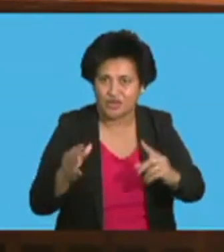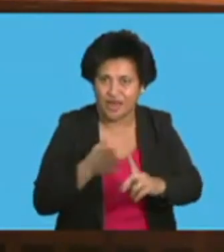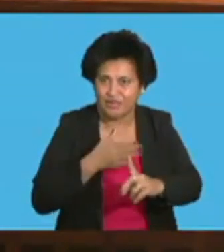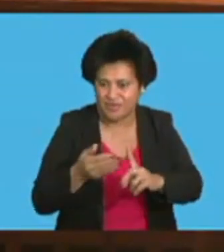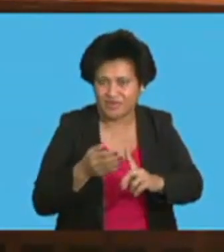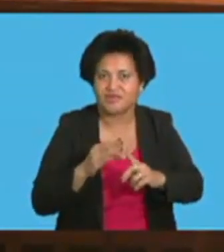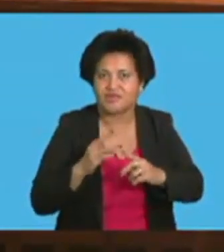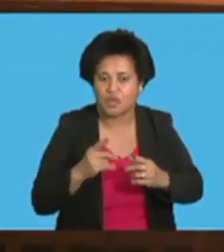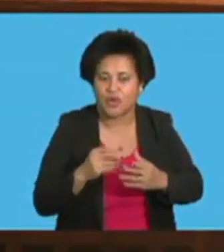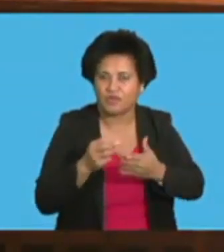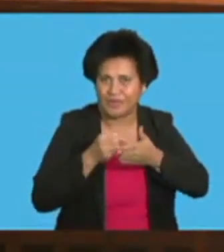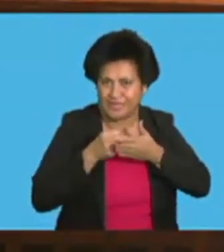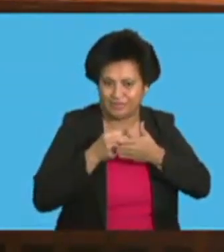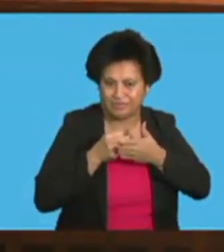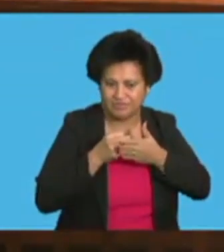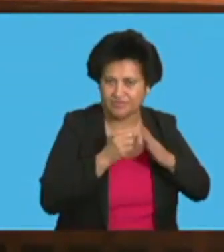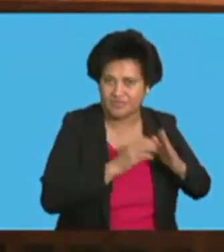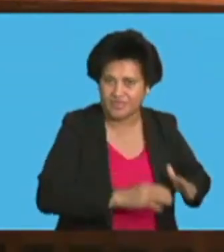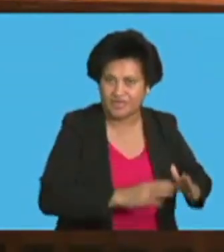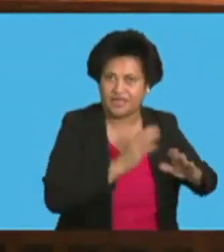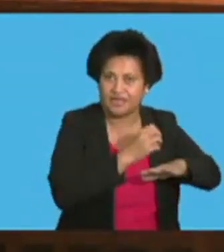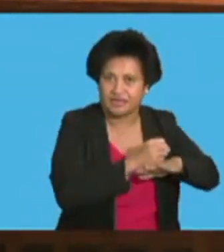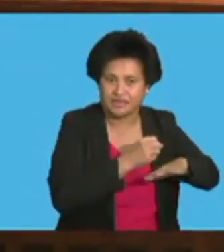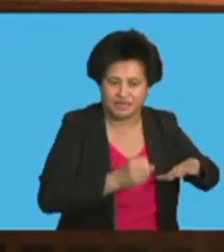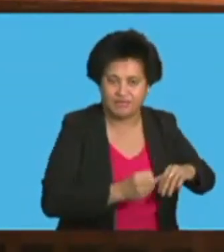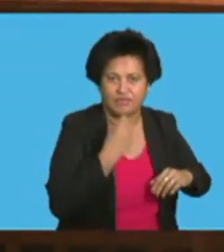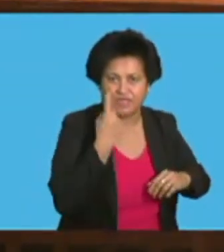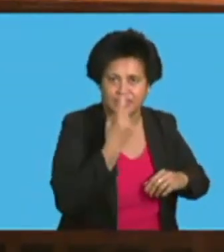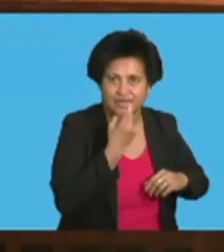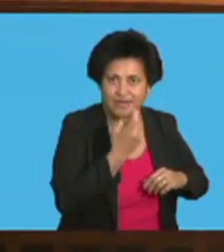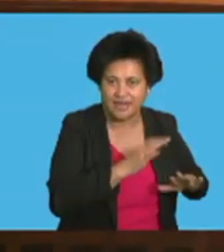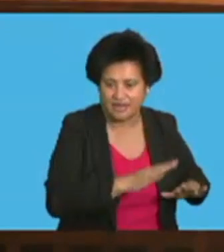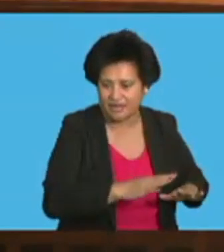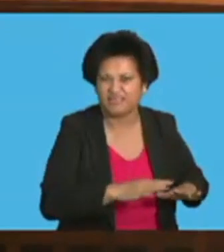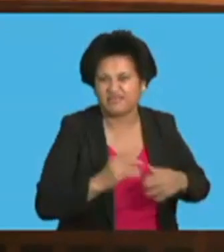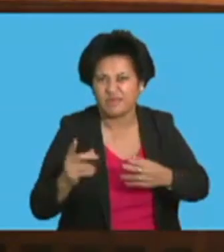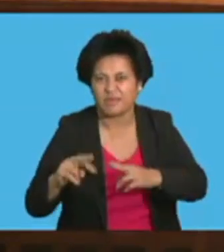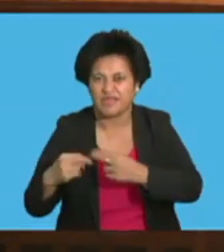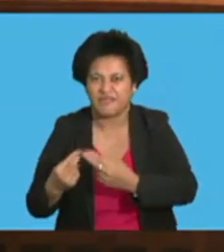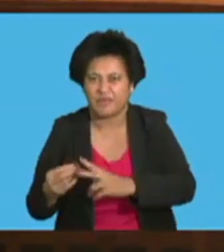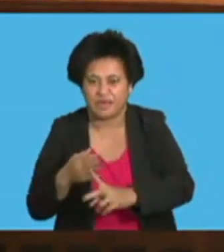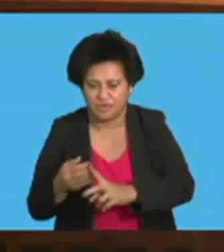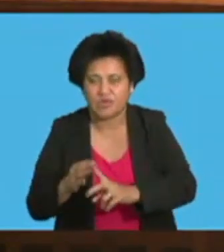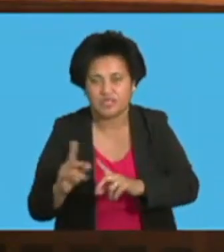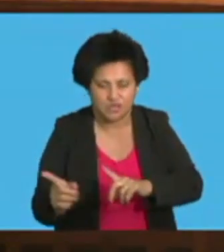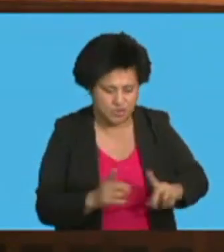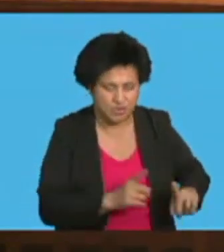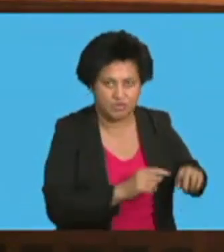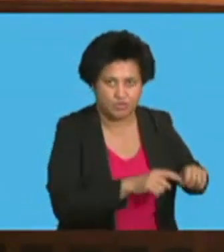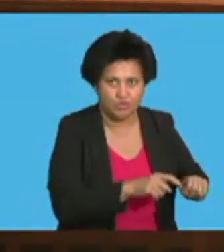because of physical neglect, and others were placed in the homes after they had been abandoned. Mr. Speaker, sir,